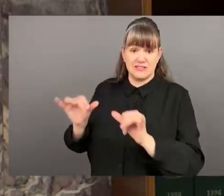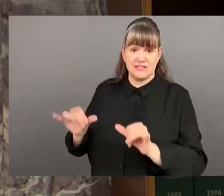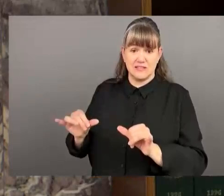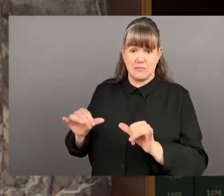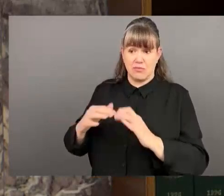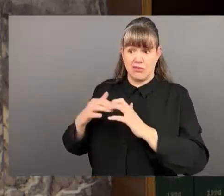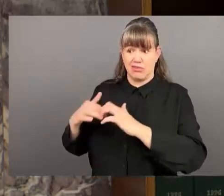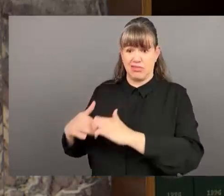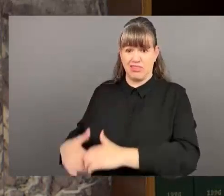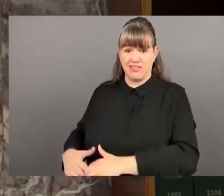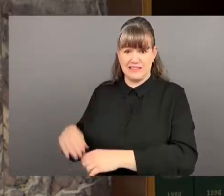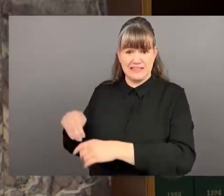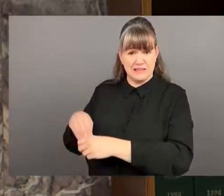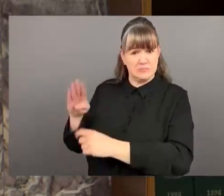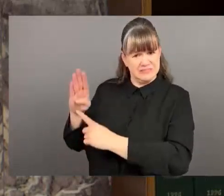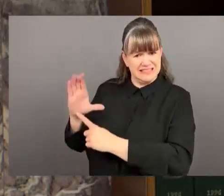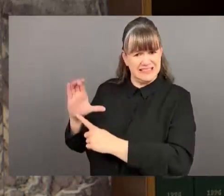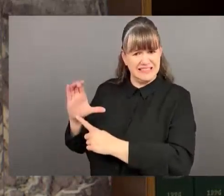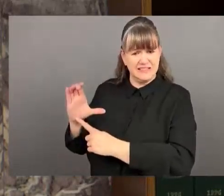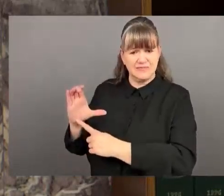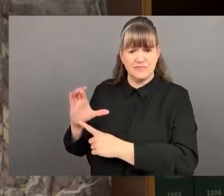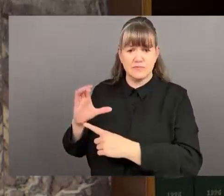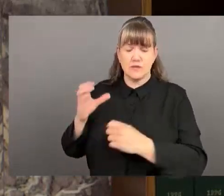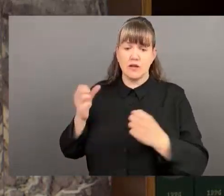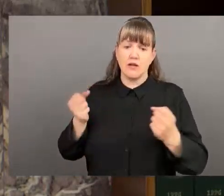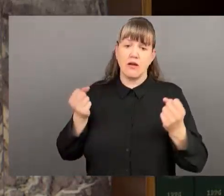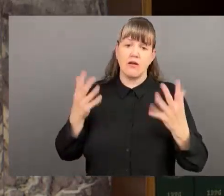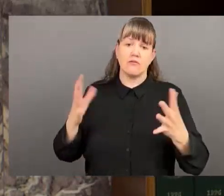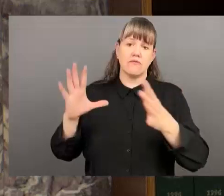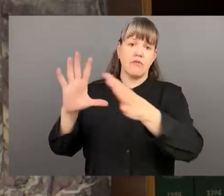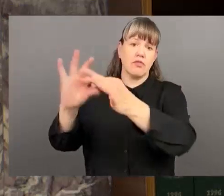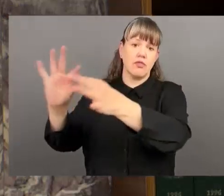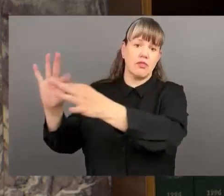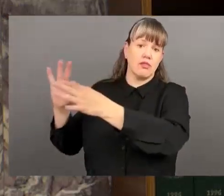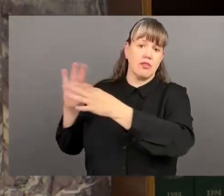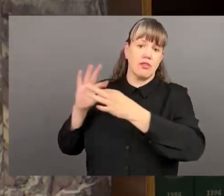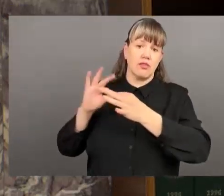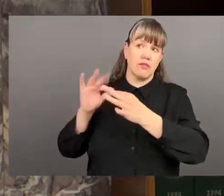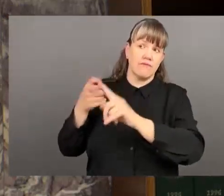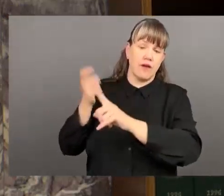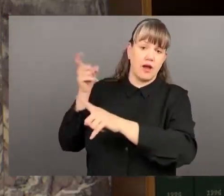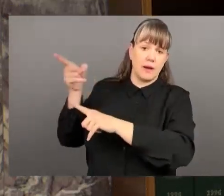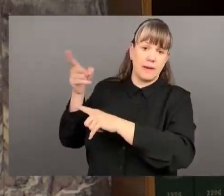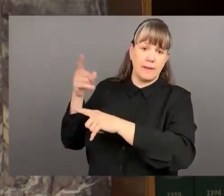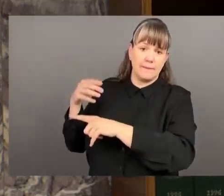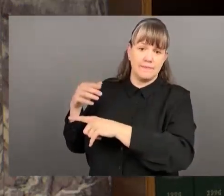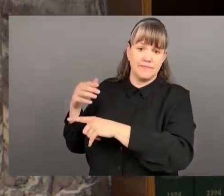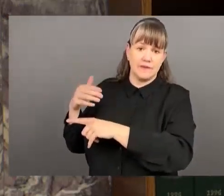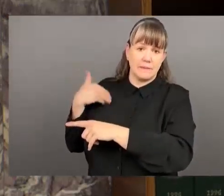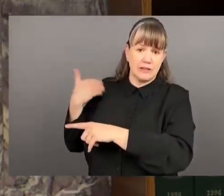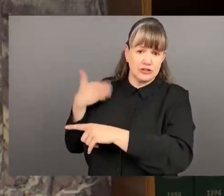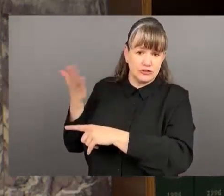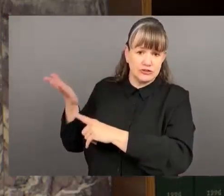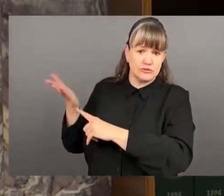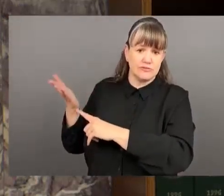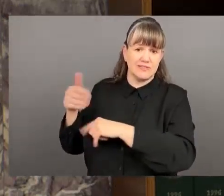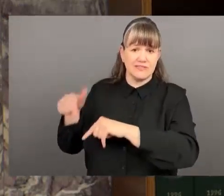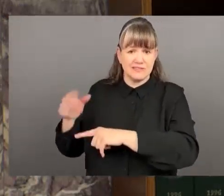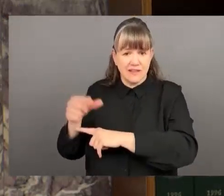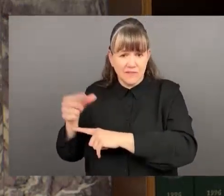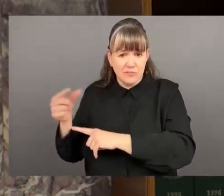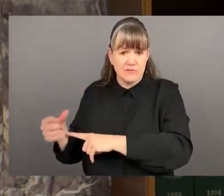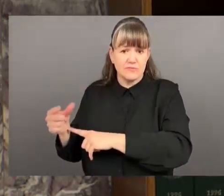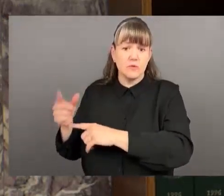we've heard a lot from this minister and from this government about what's about to happen, about numbers that